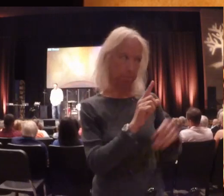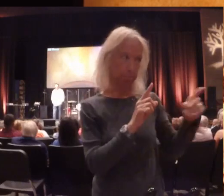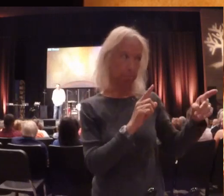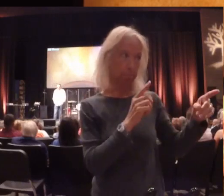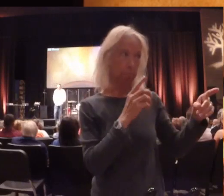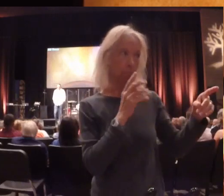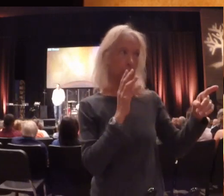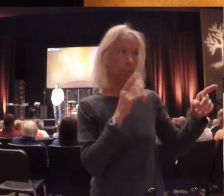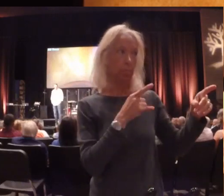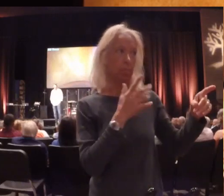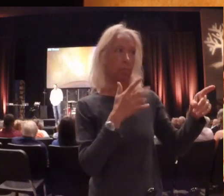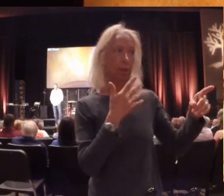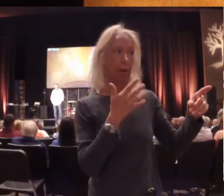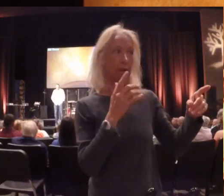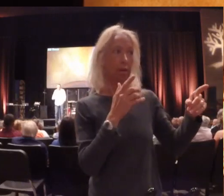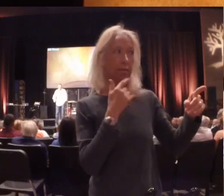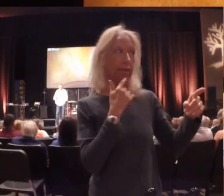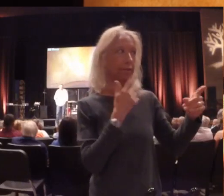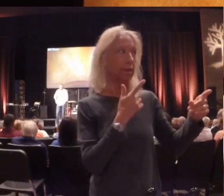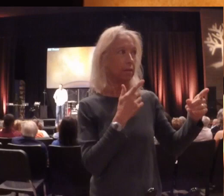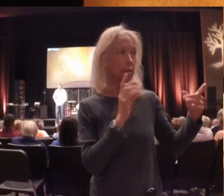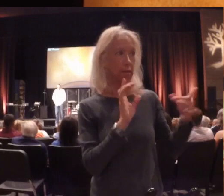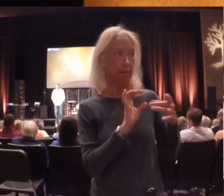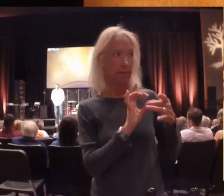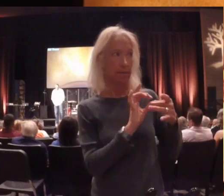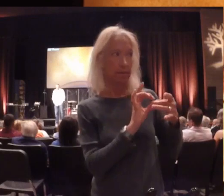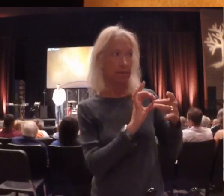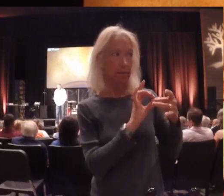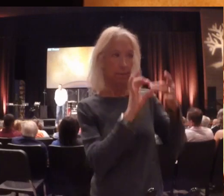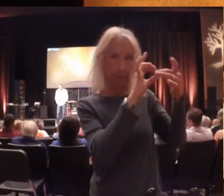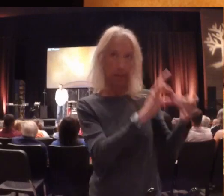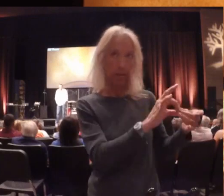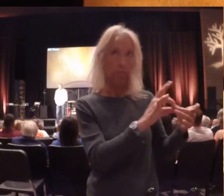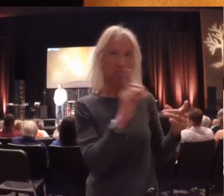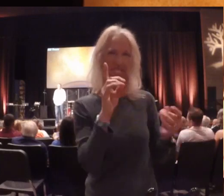and they do their thing. They come in. They go wake Jade up. They said, Jade,